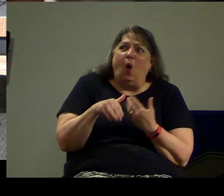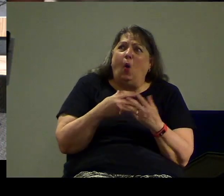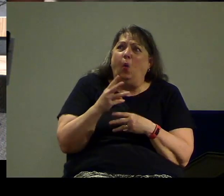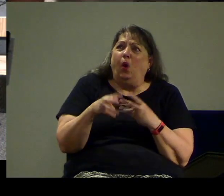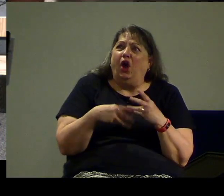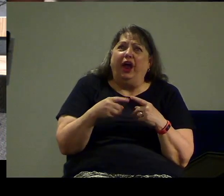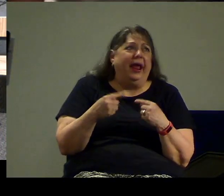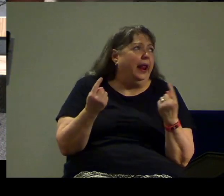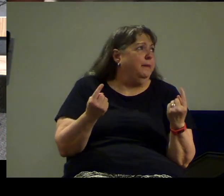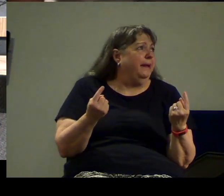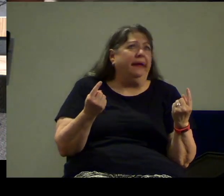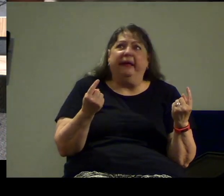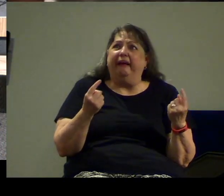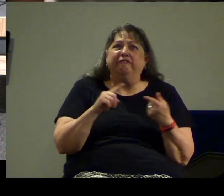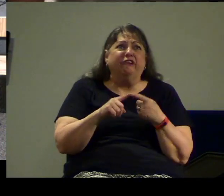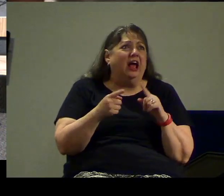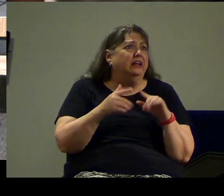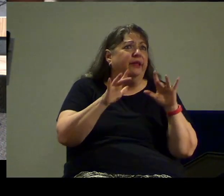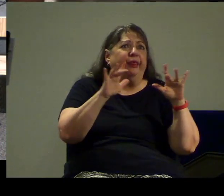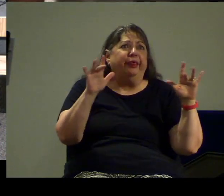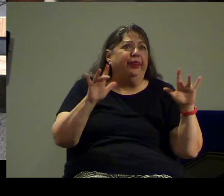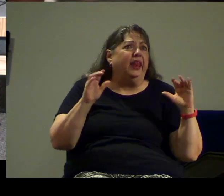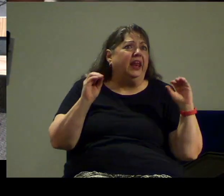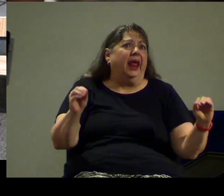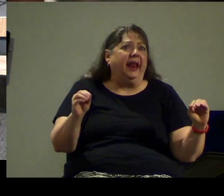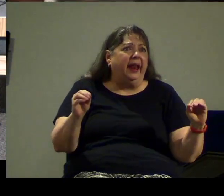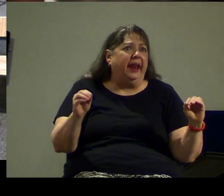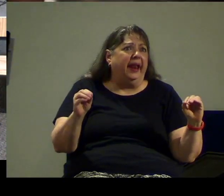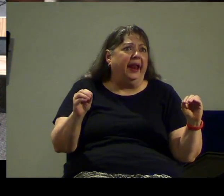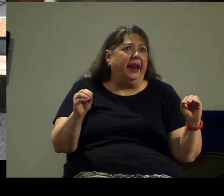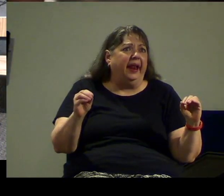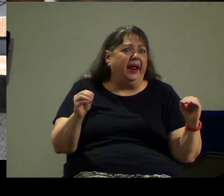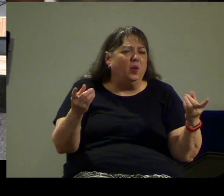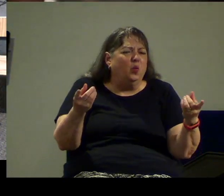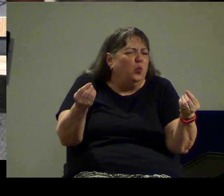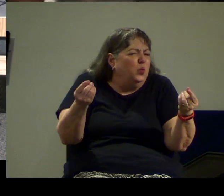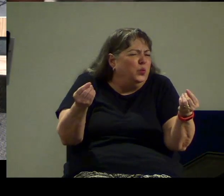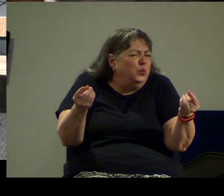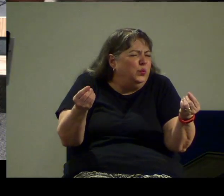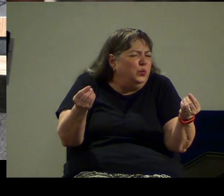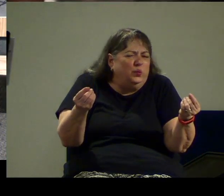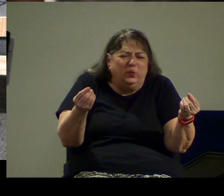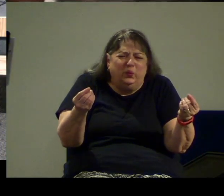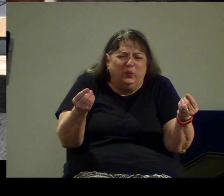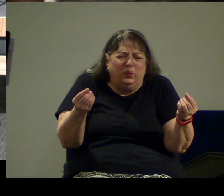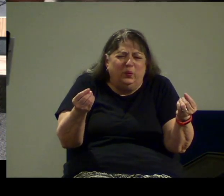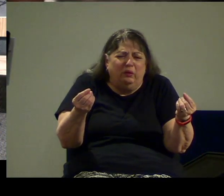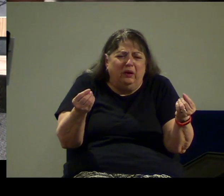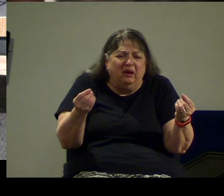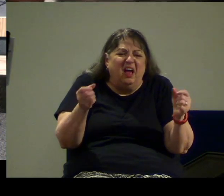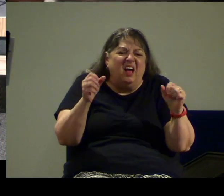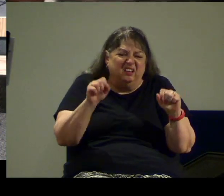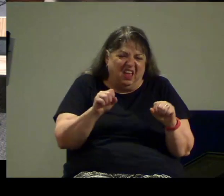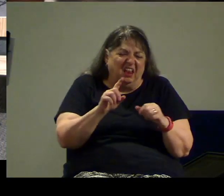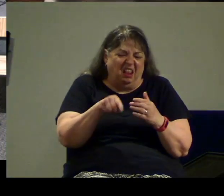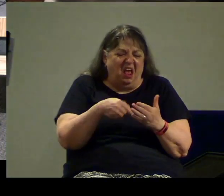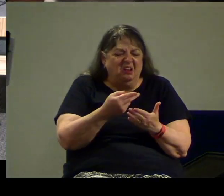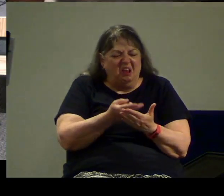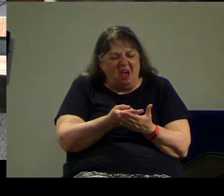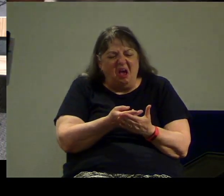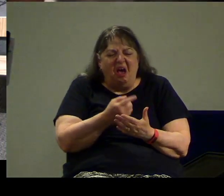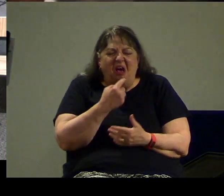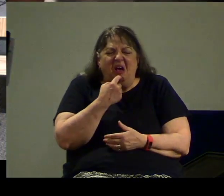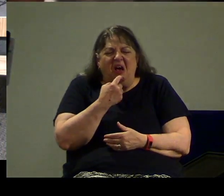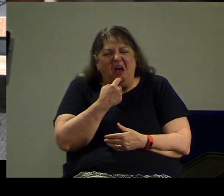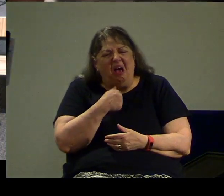like I've lost everything in life. What do? You can lie down and weep and cry and say, that's it,